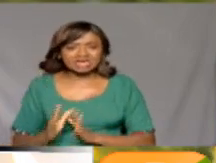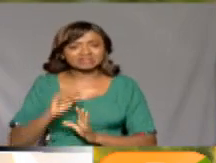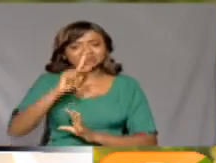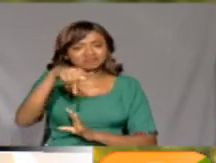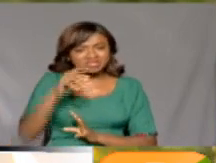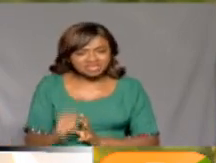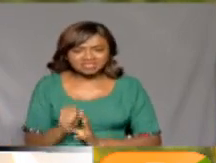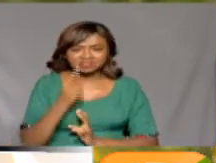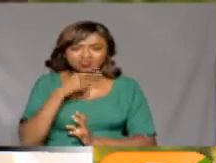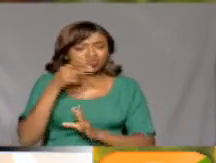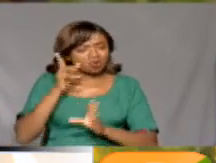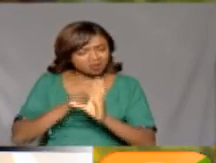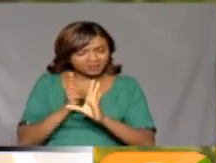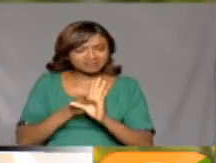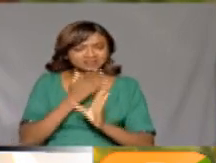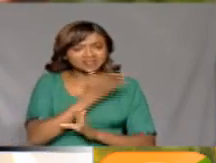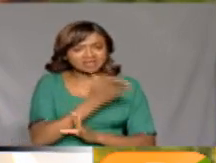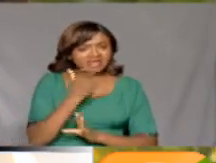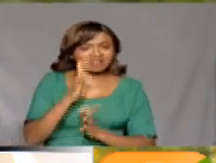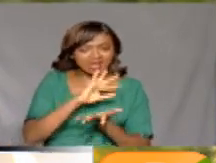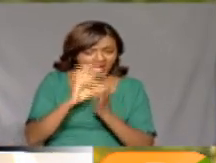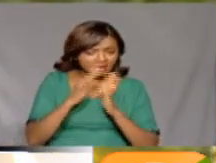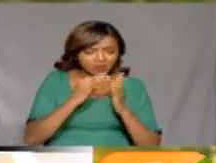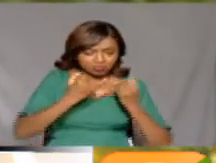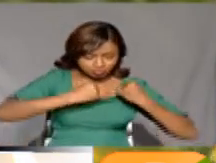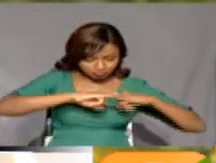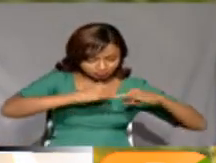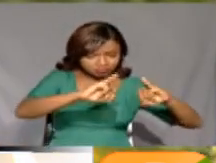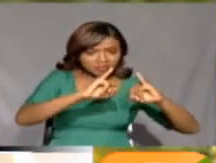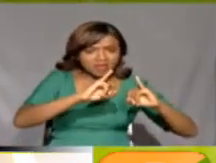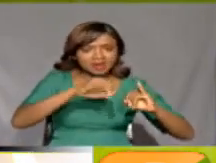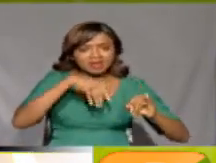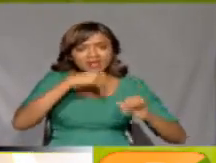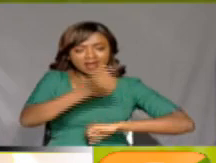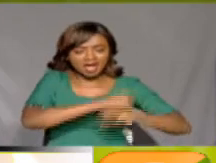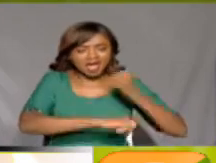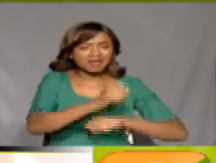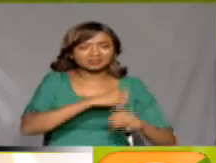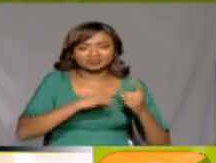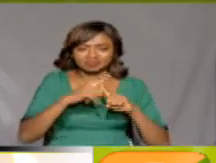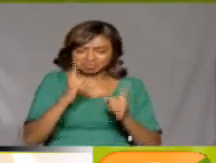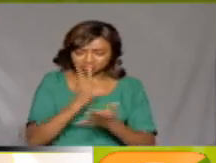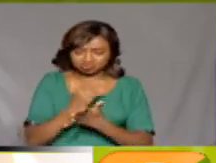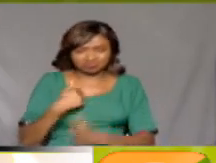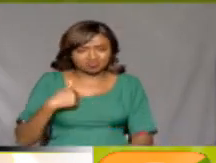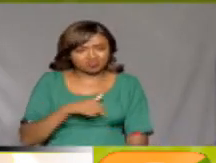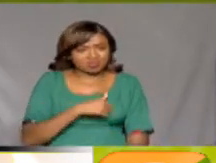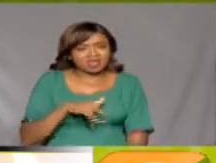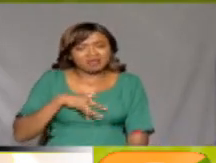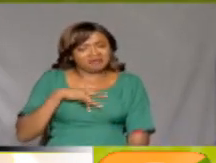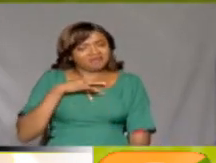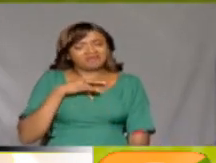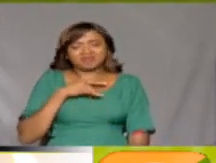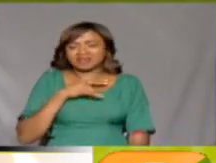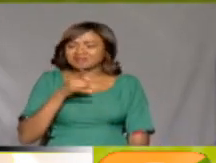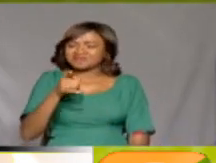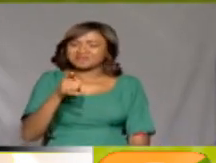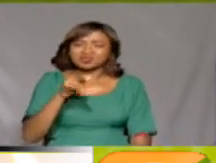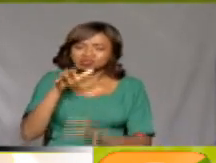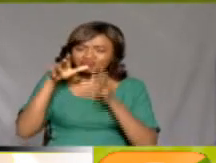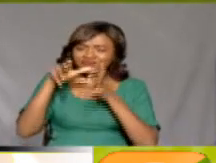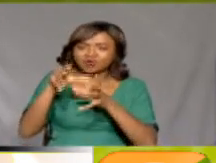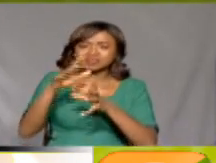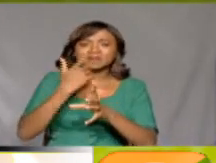participated in executing whatever it was. Mm-hmm. And we felt that the going for Moi was